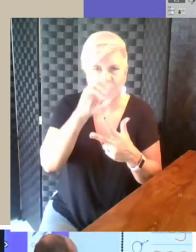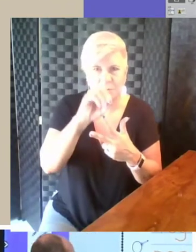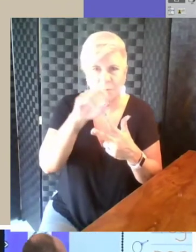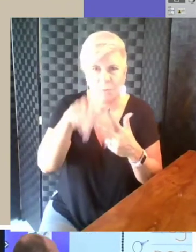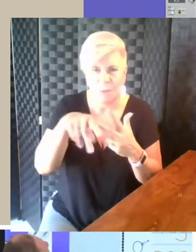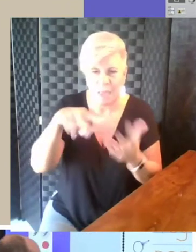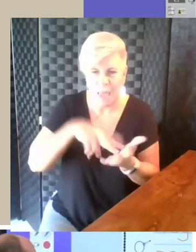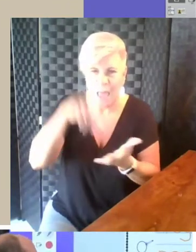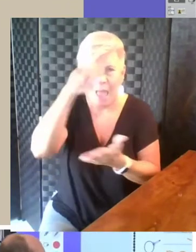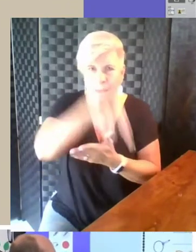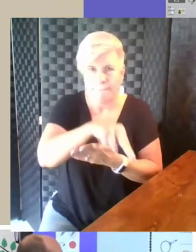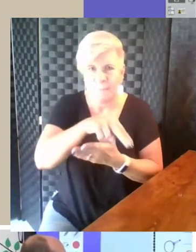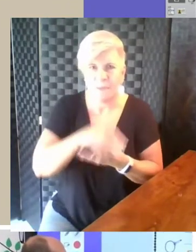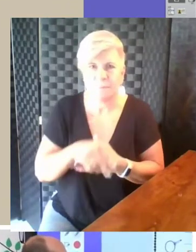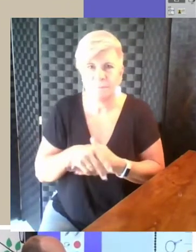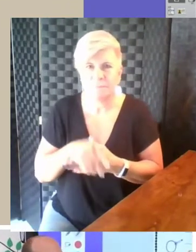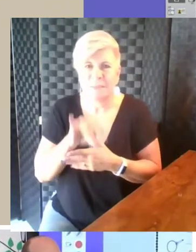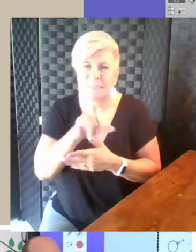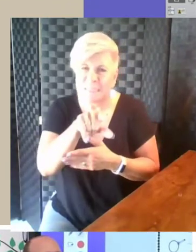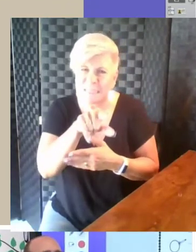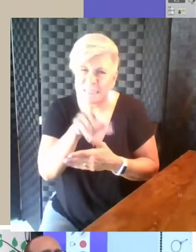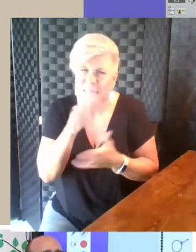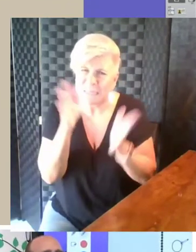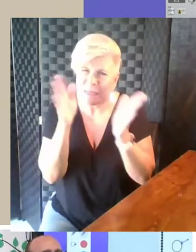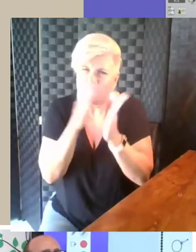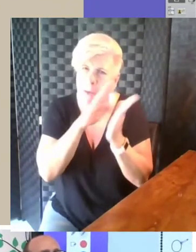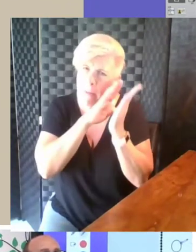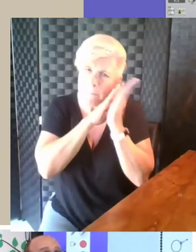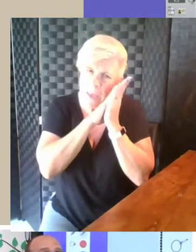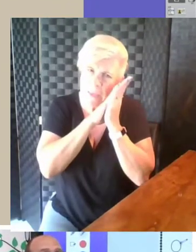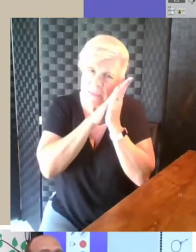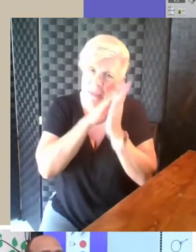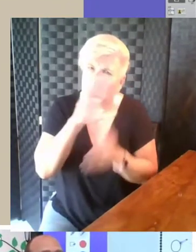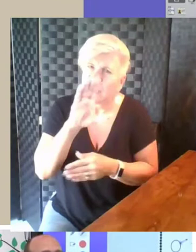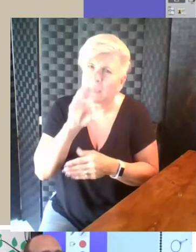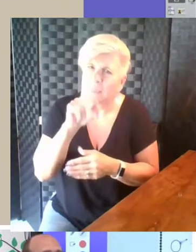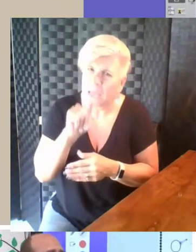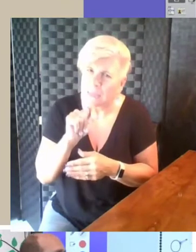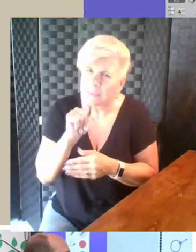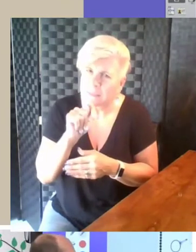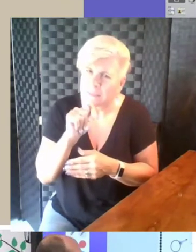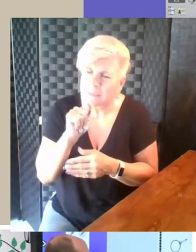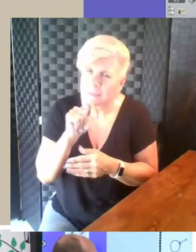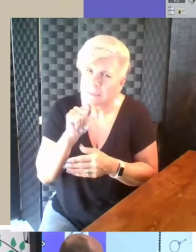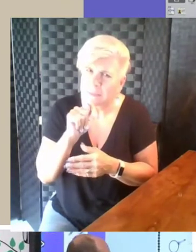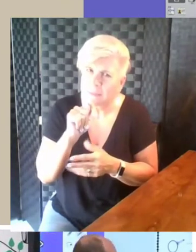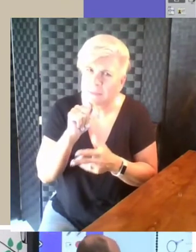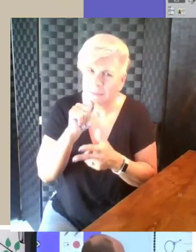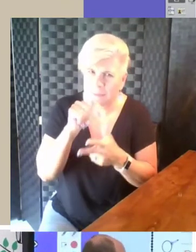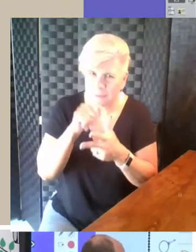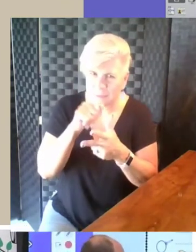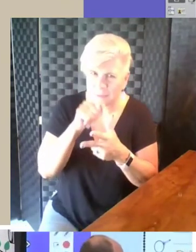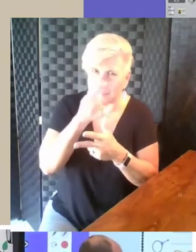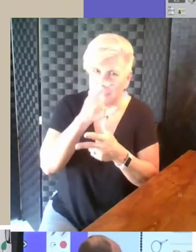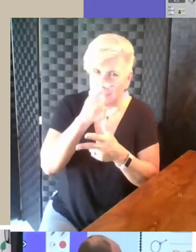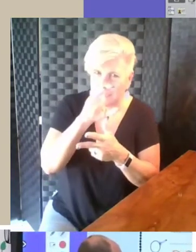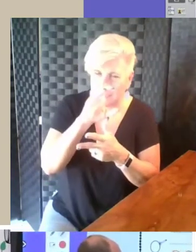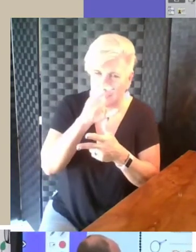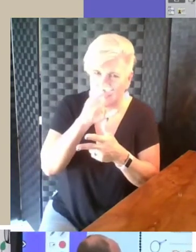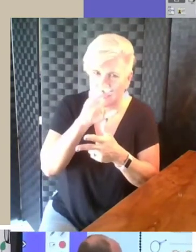This last one, it's like a little bed you lay down on. Have you ever heard this word? Cot. First consonant is